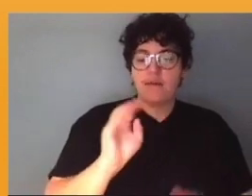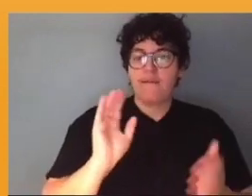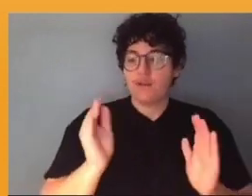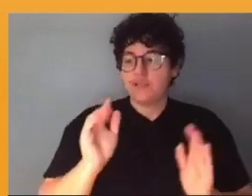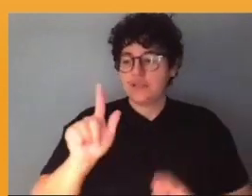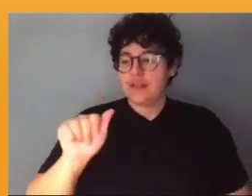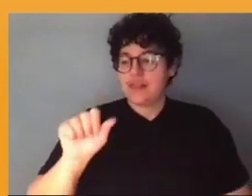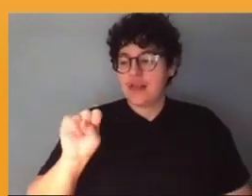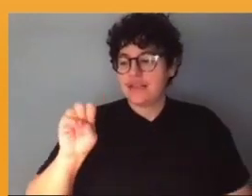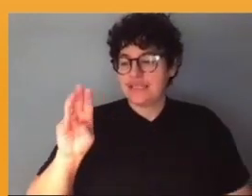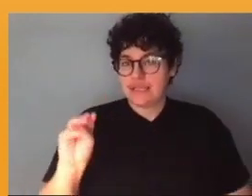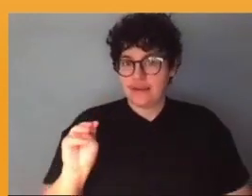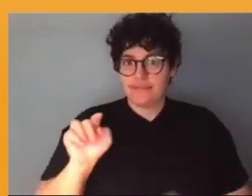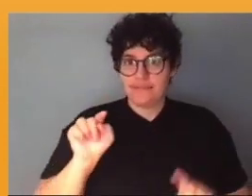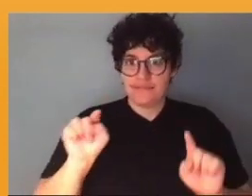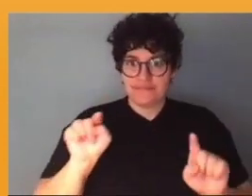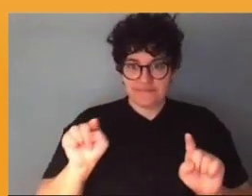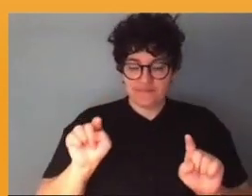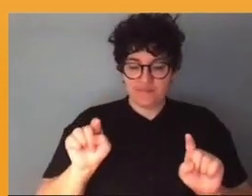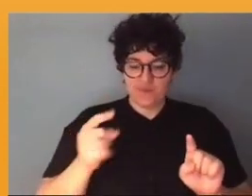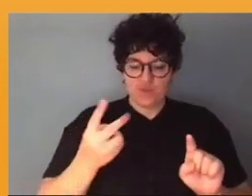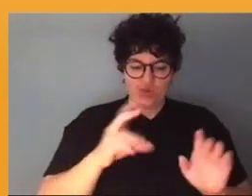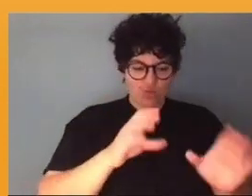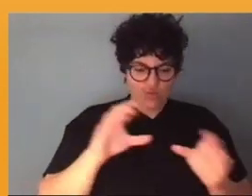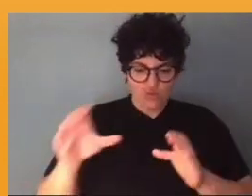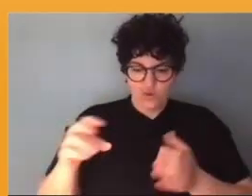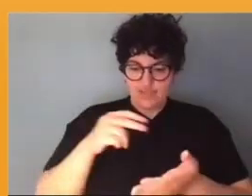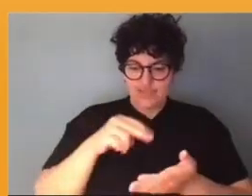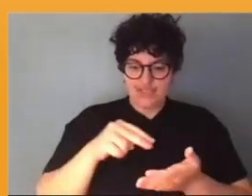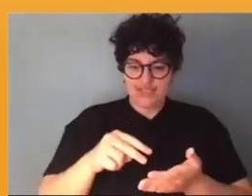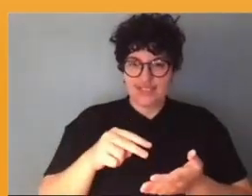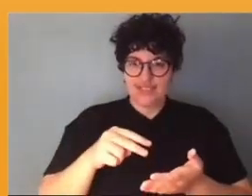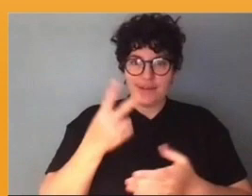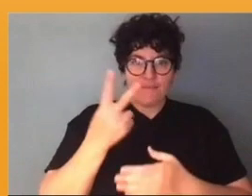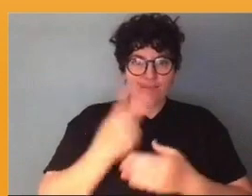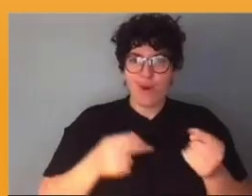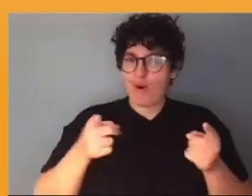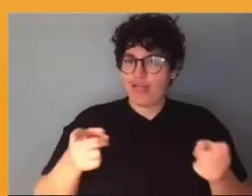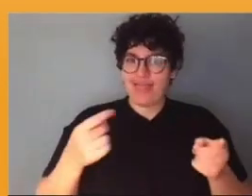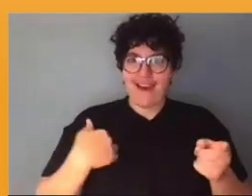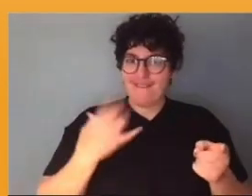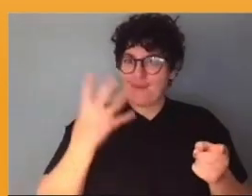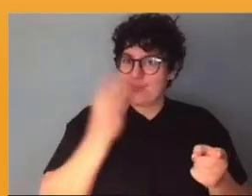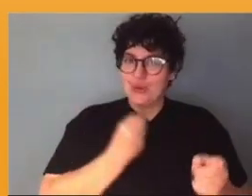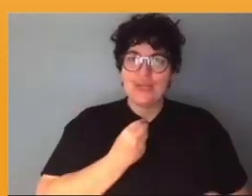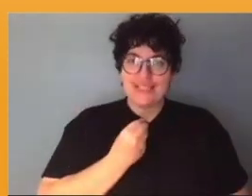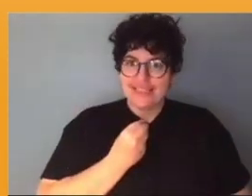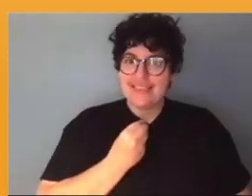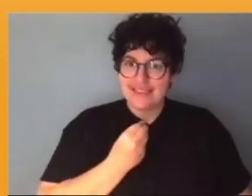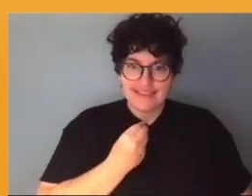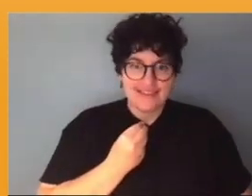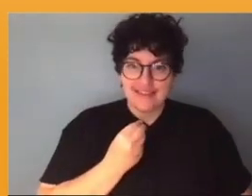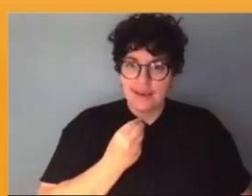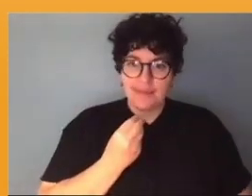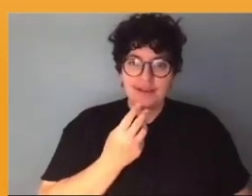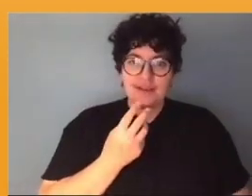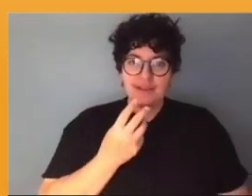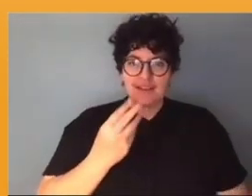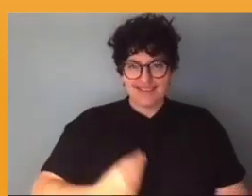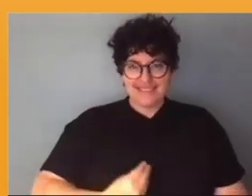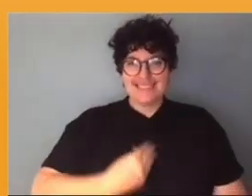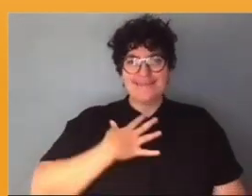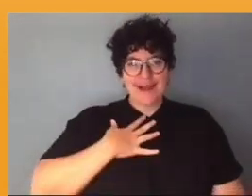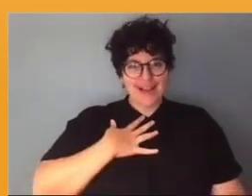there's beauty in both. And I think it inspires me as a dancer to